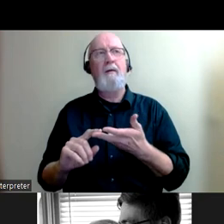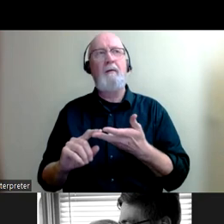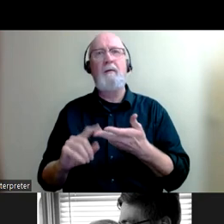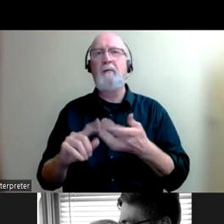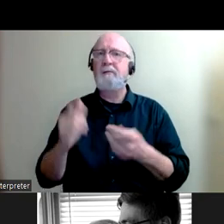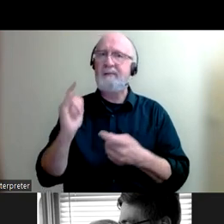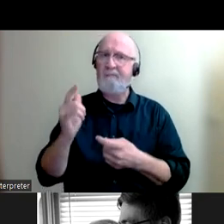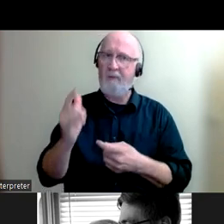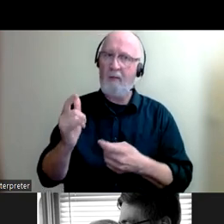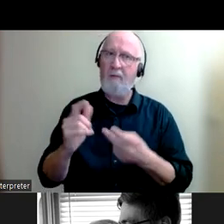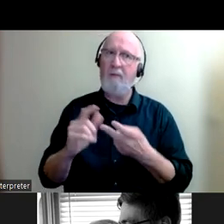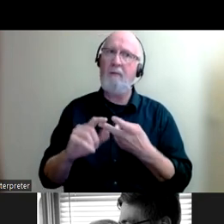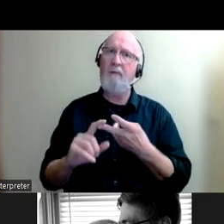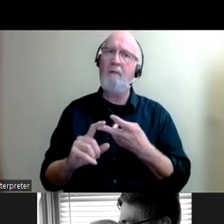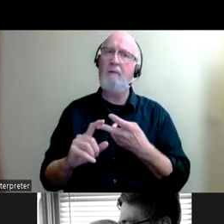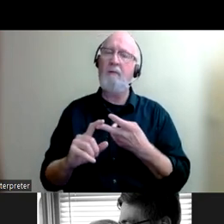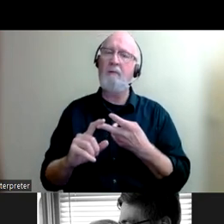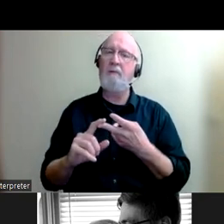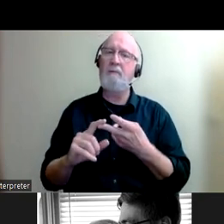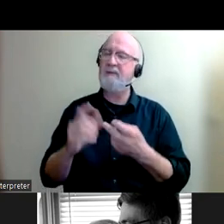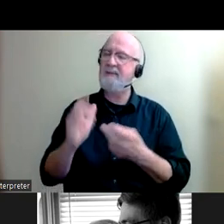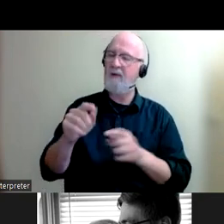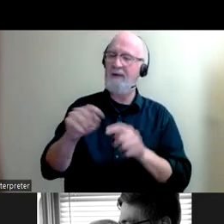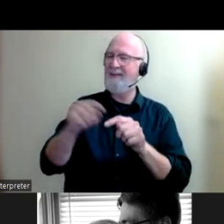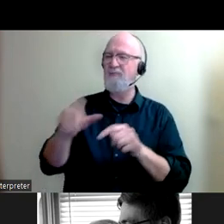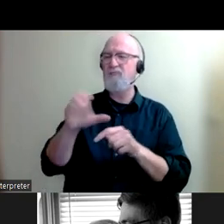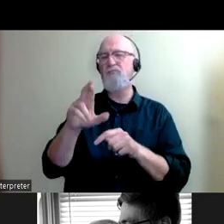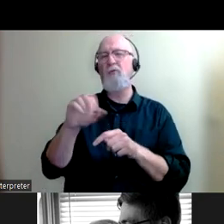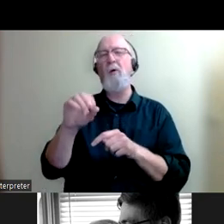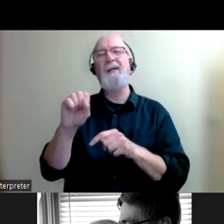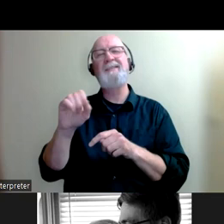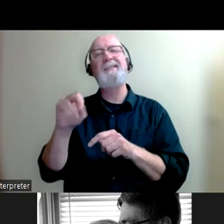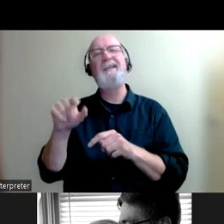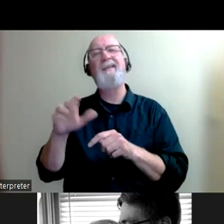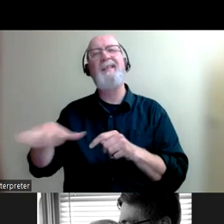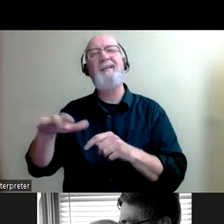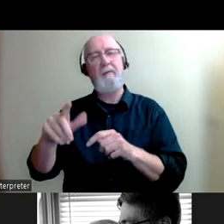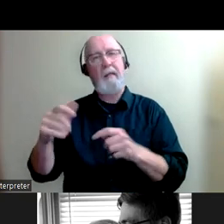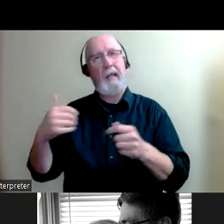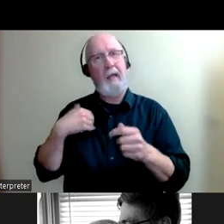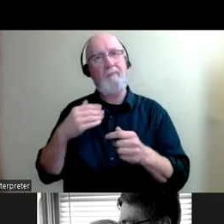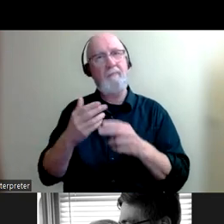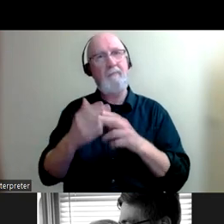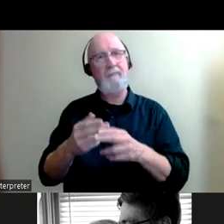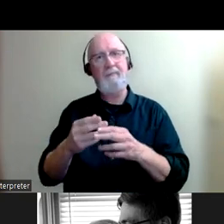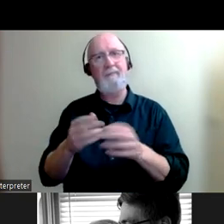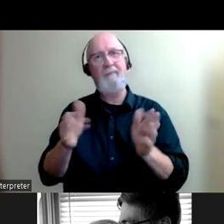Stephenville Crossing and Stephenville Kindle has a lot of board games. As